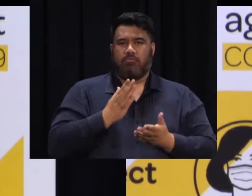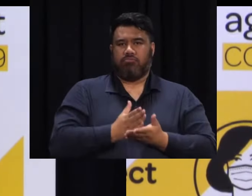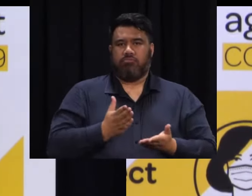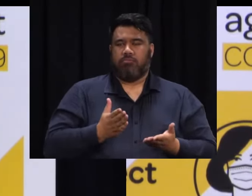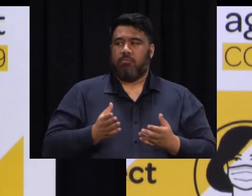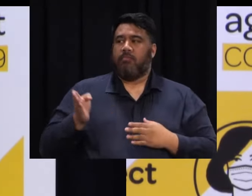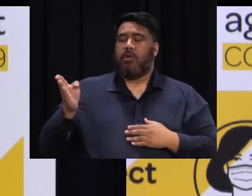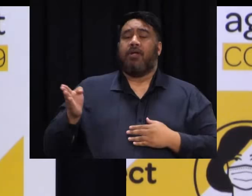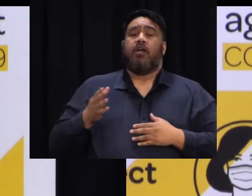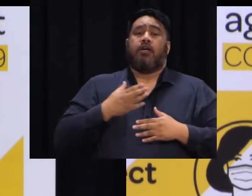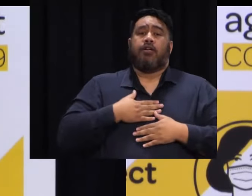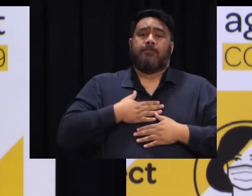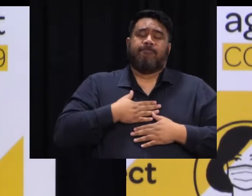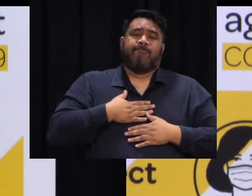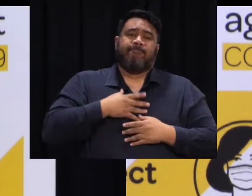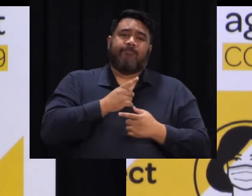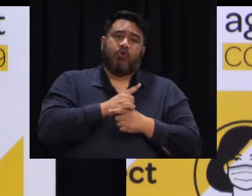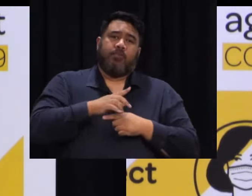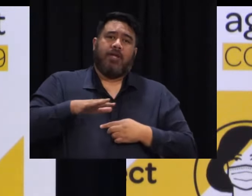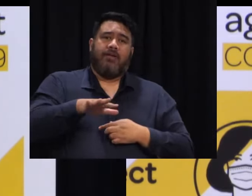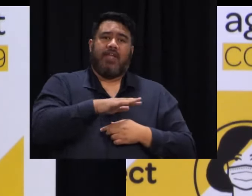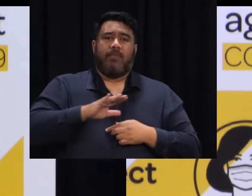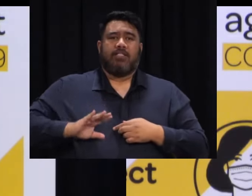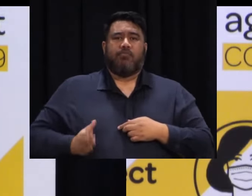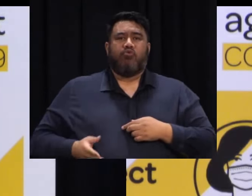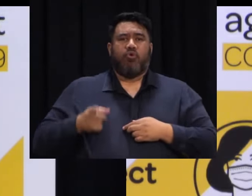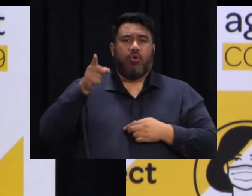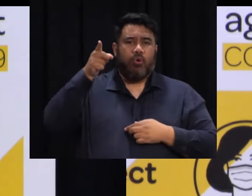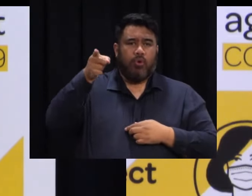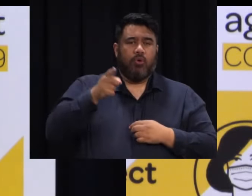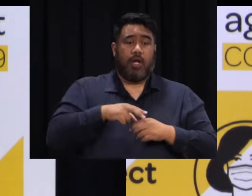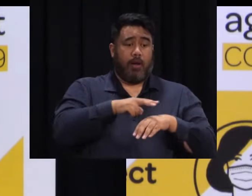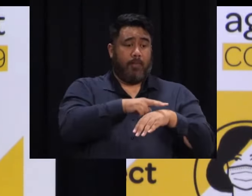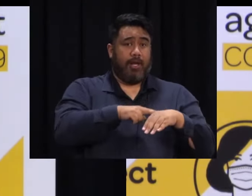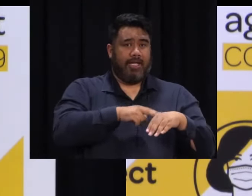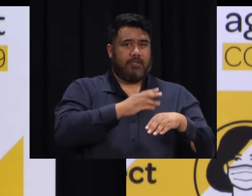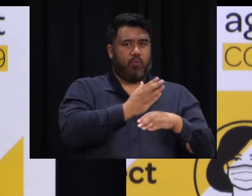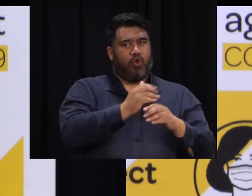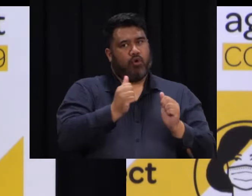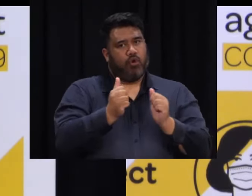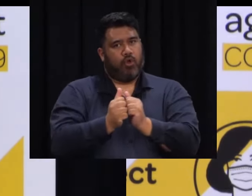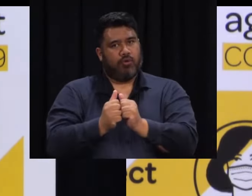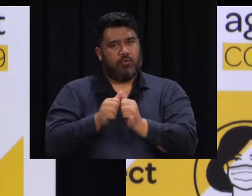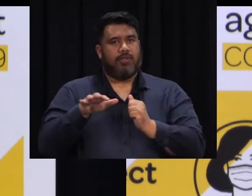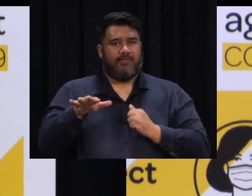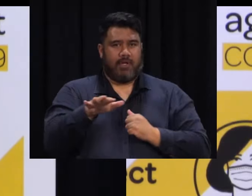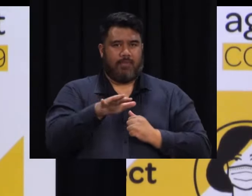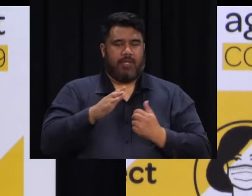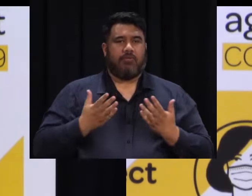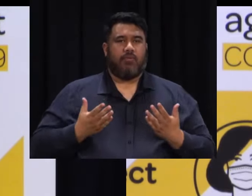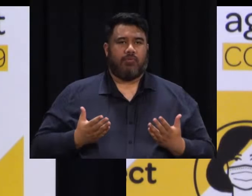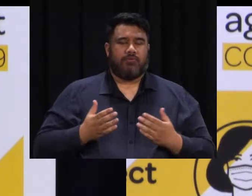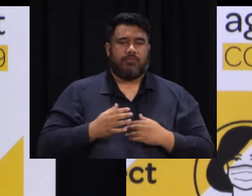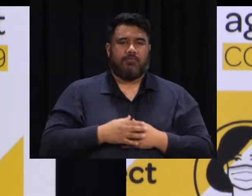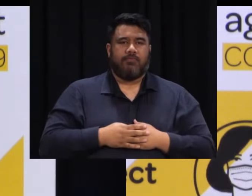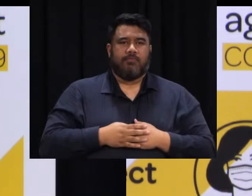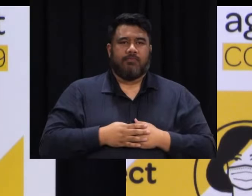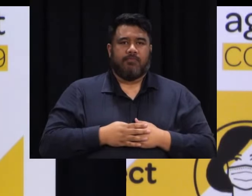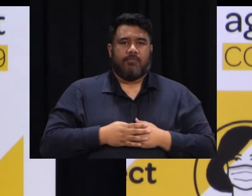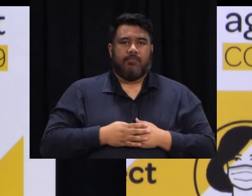Timaru family, police are liaising very closely with the family, and we are